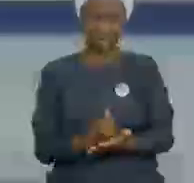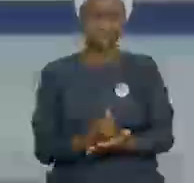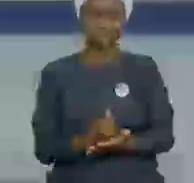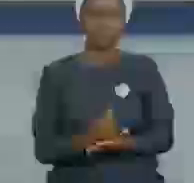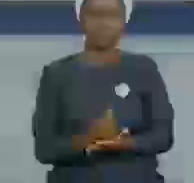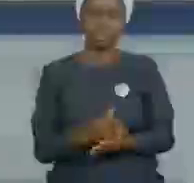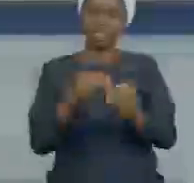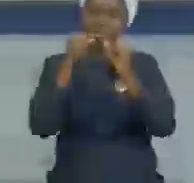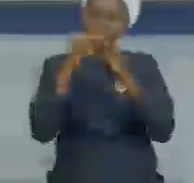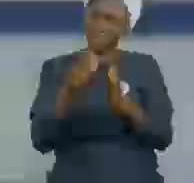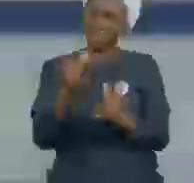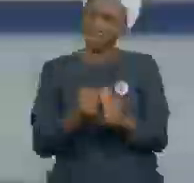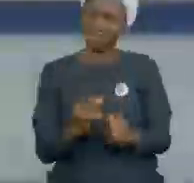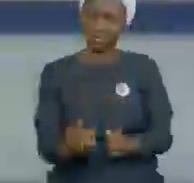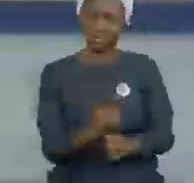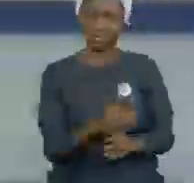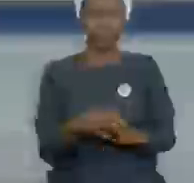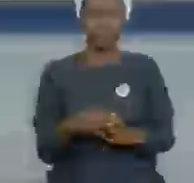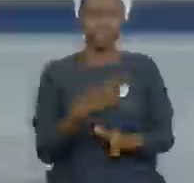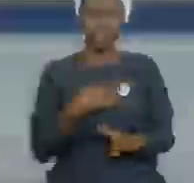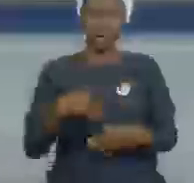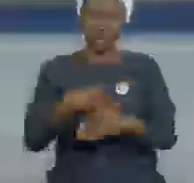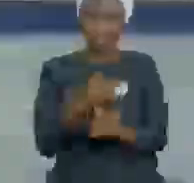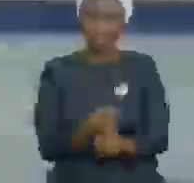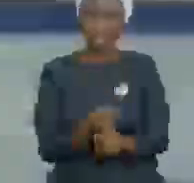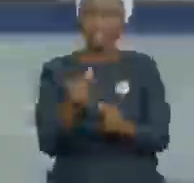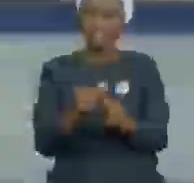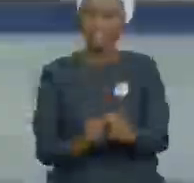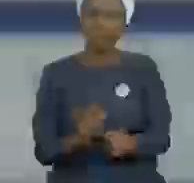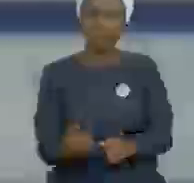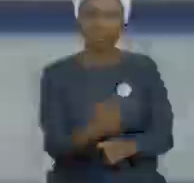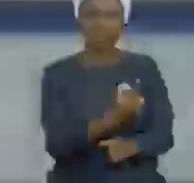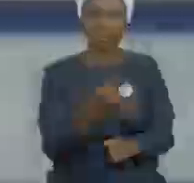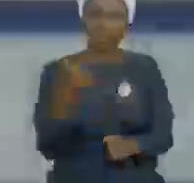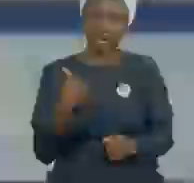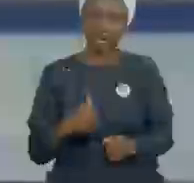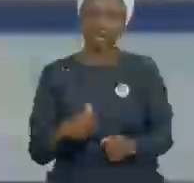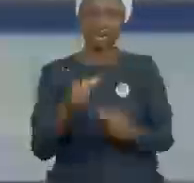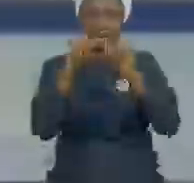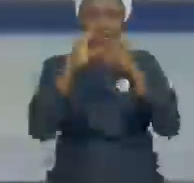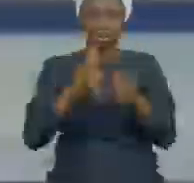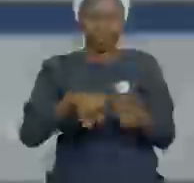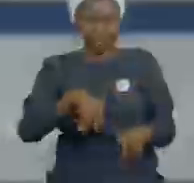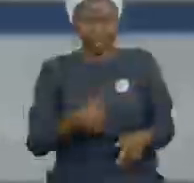Bless everyone and make everyone a channel of blessing to other people.